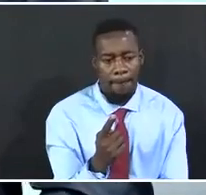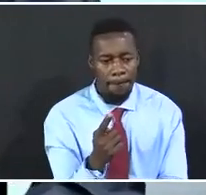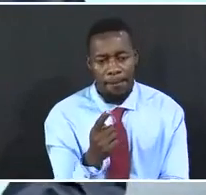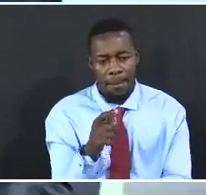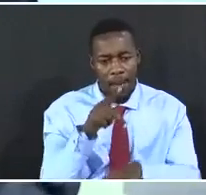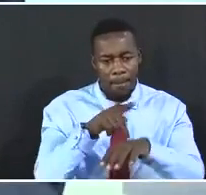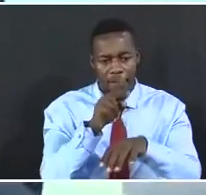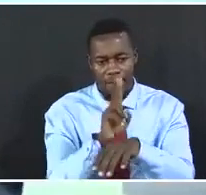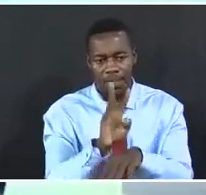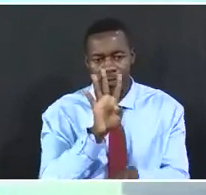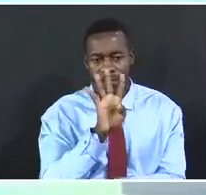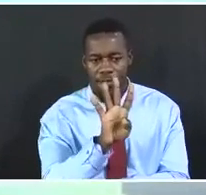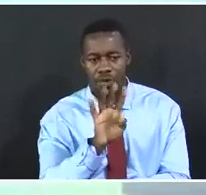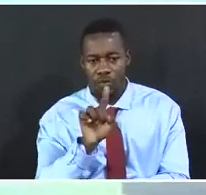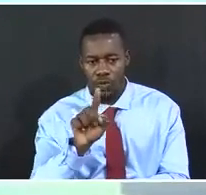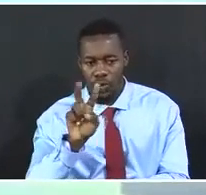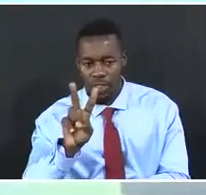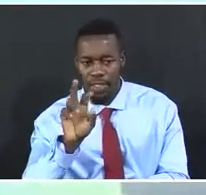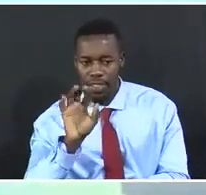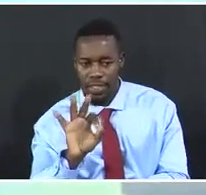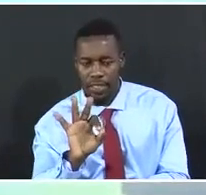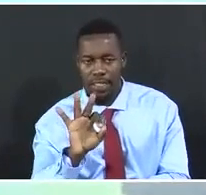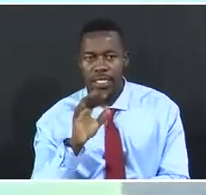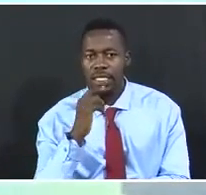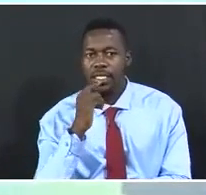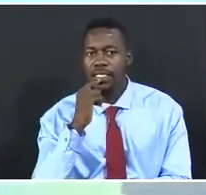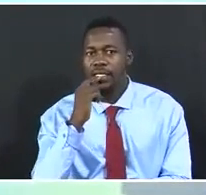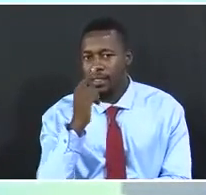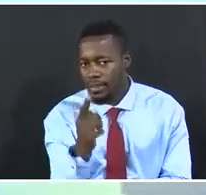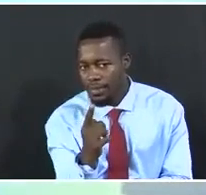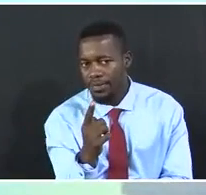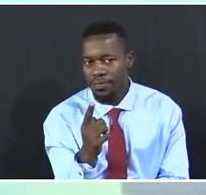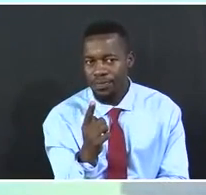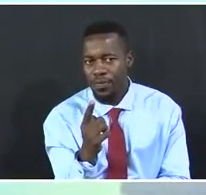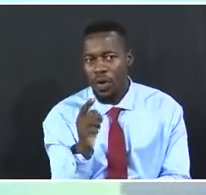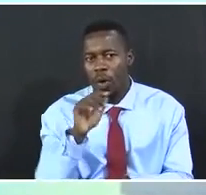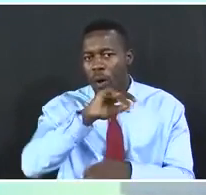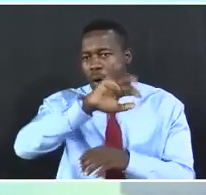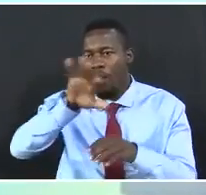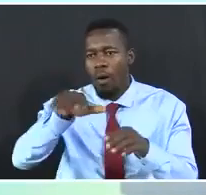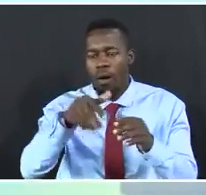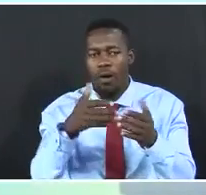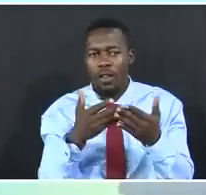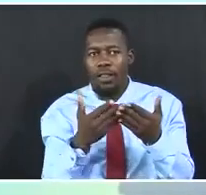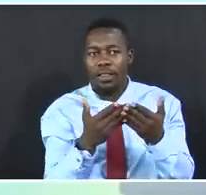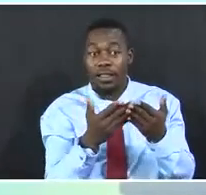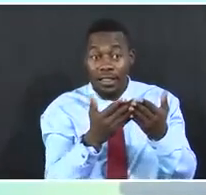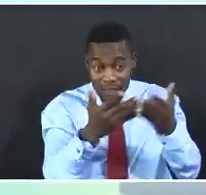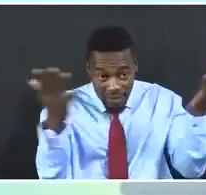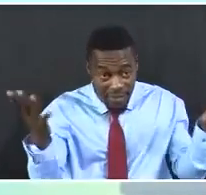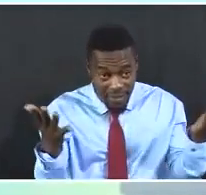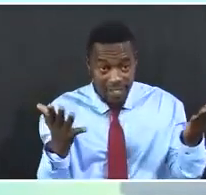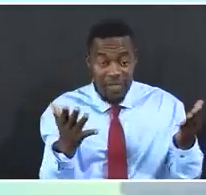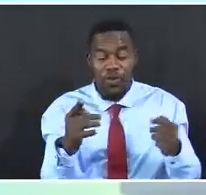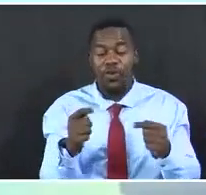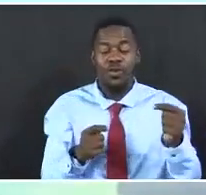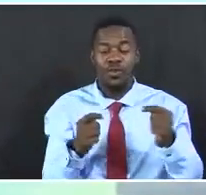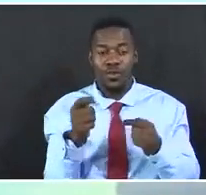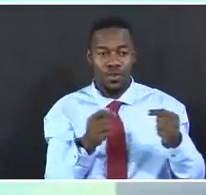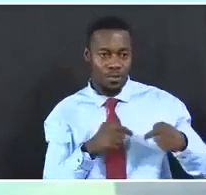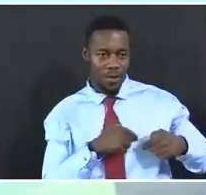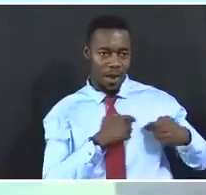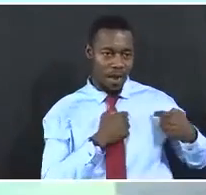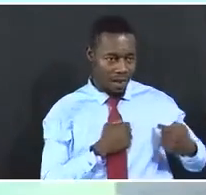Proverbs 4, verse 23, reads, above all else, guard your heart, for everything you